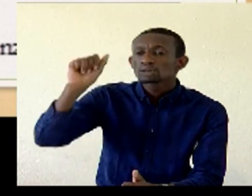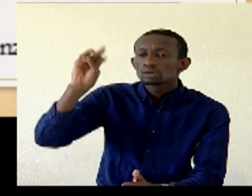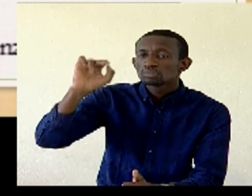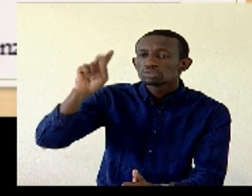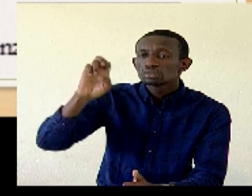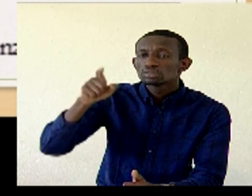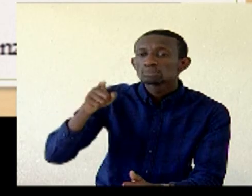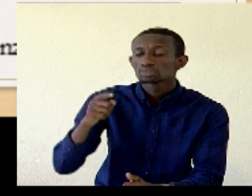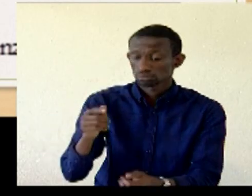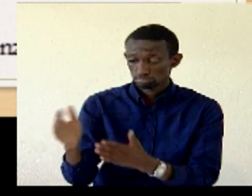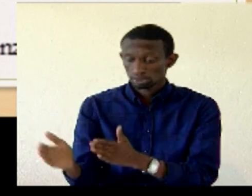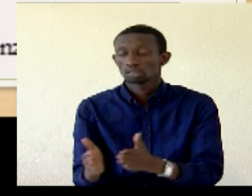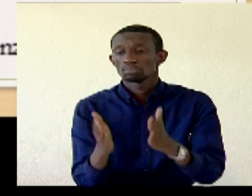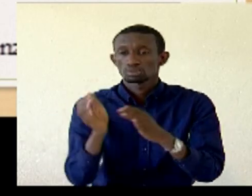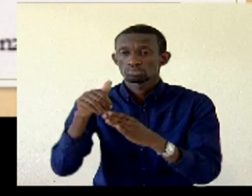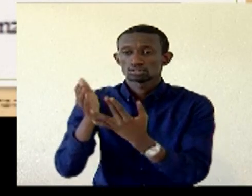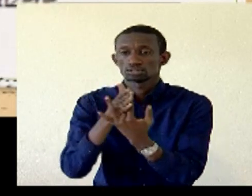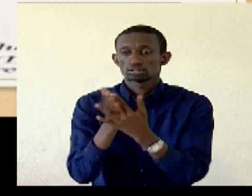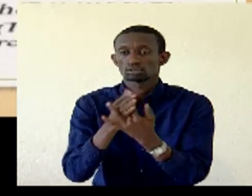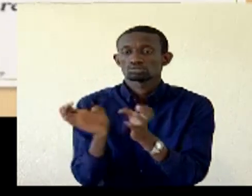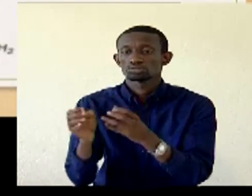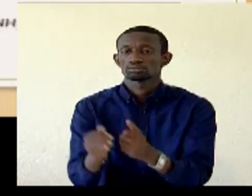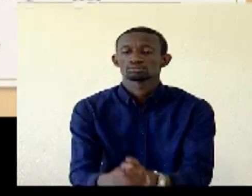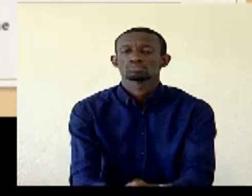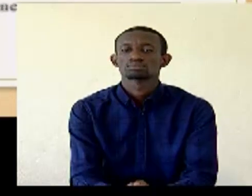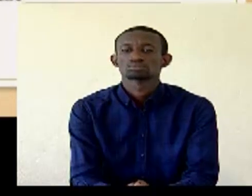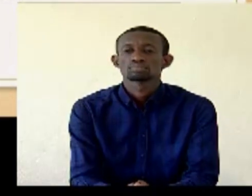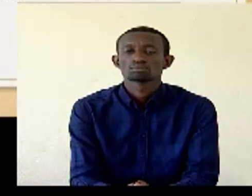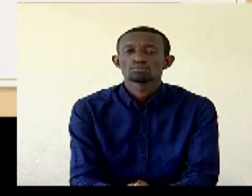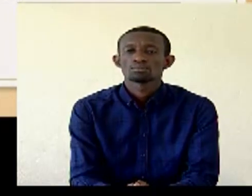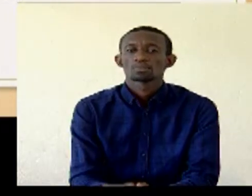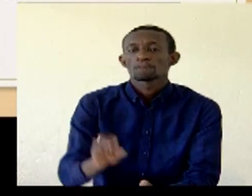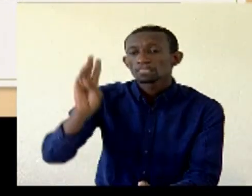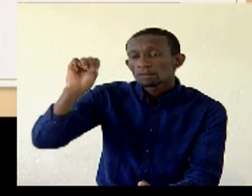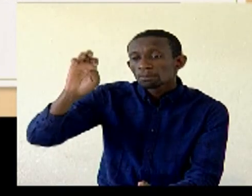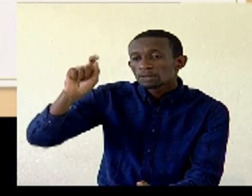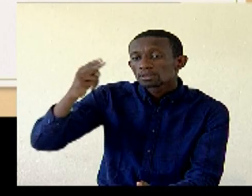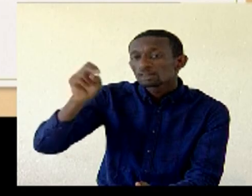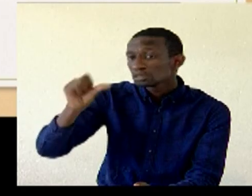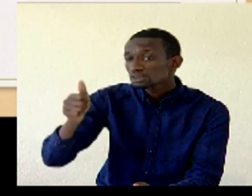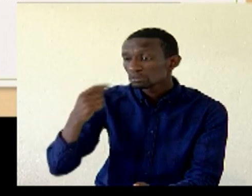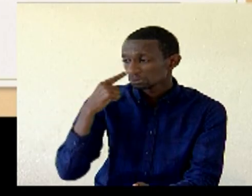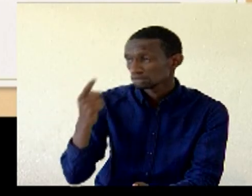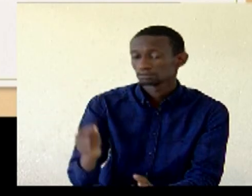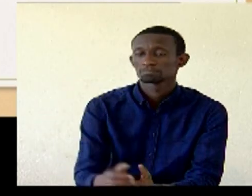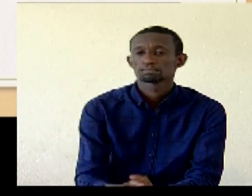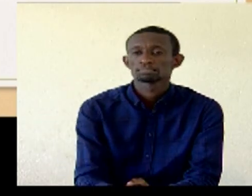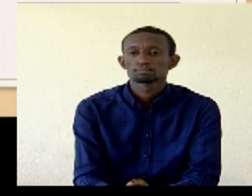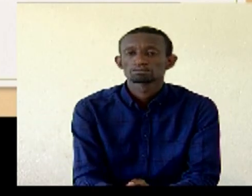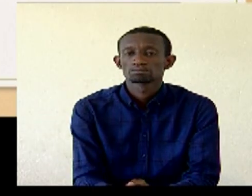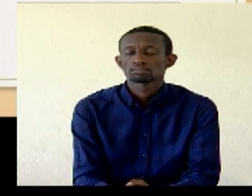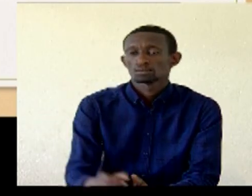from nitro groups. So another method that we can look at is